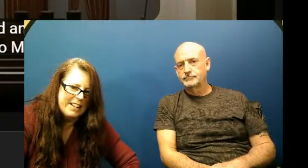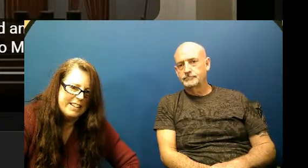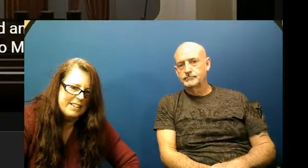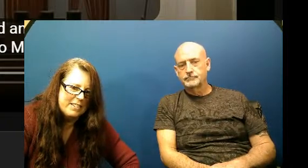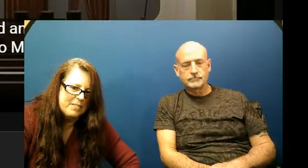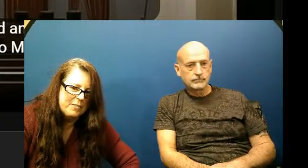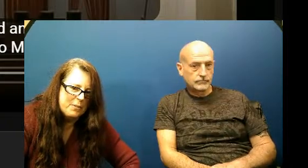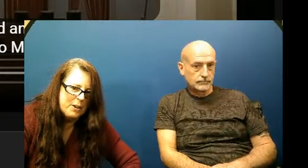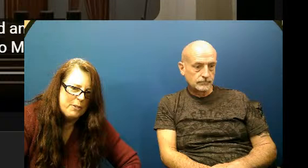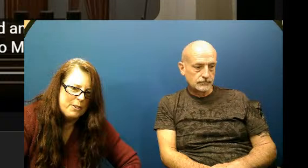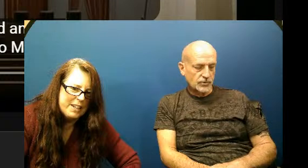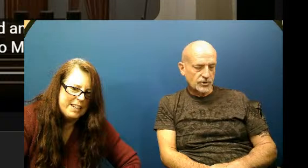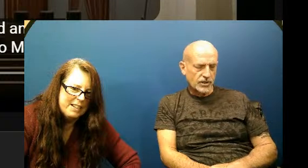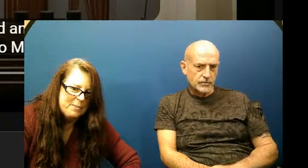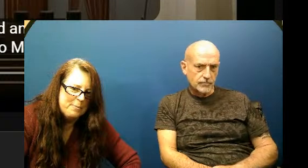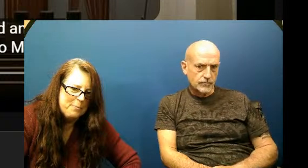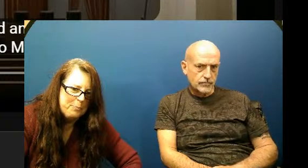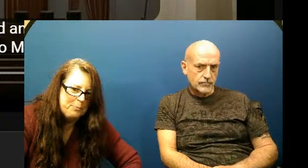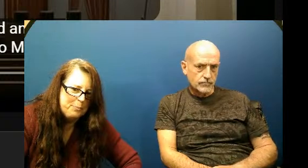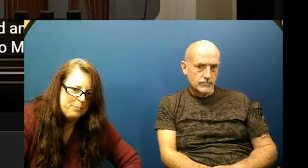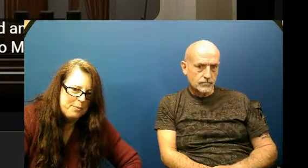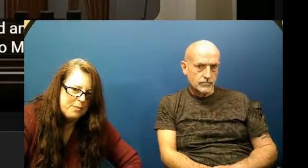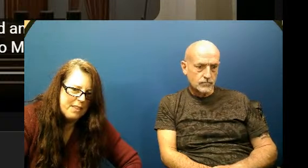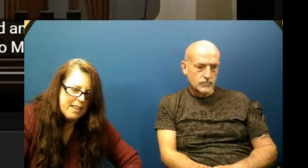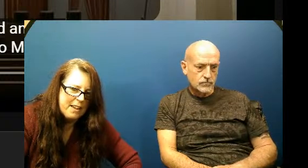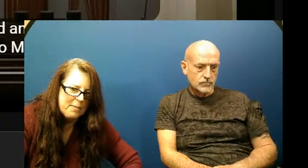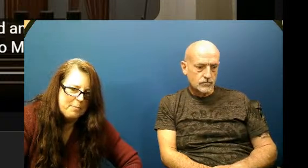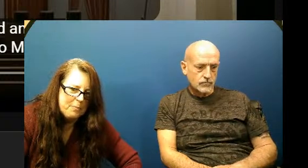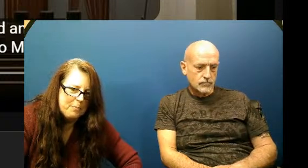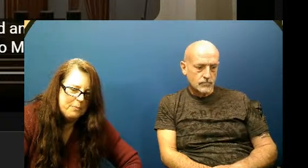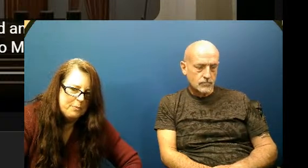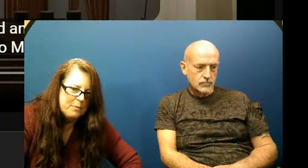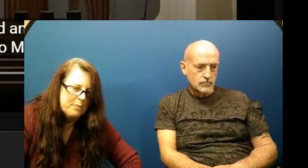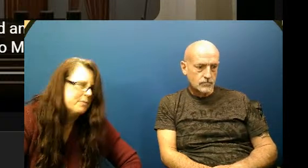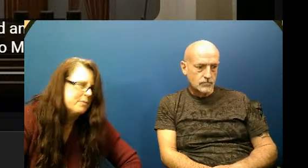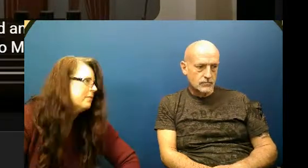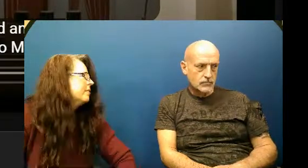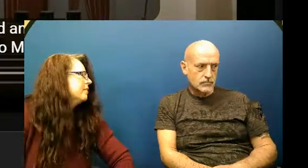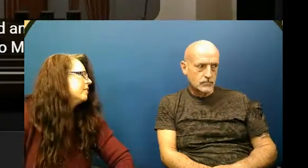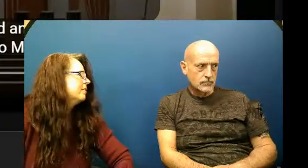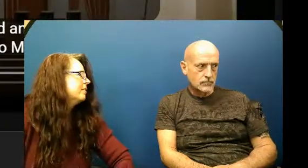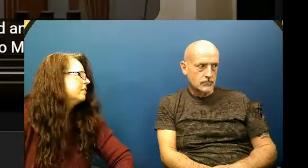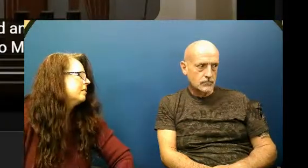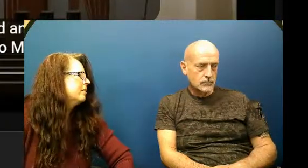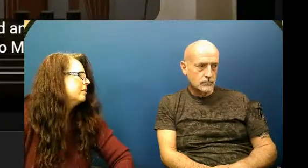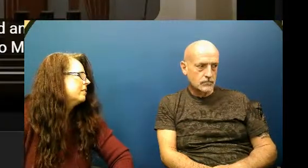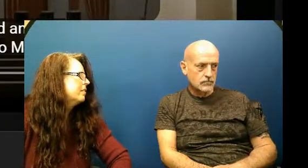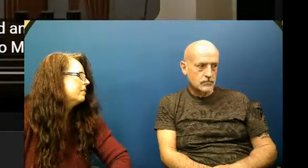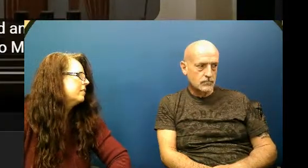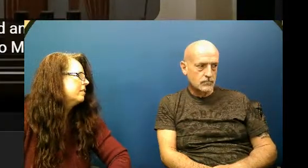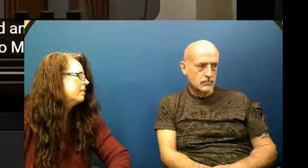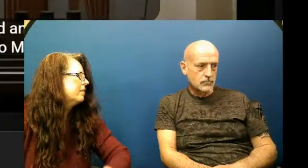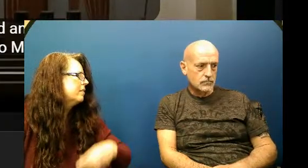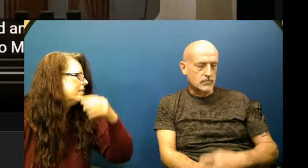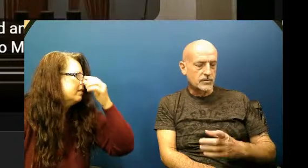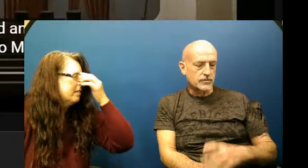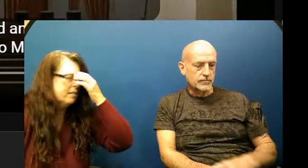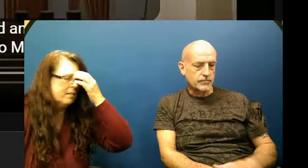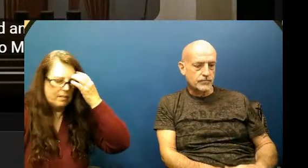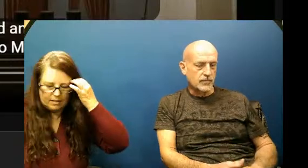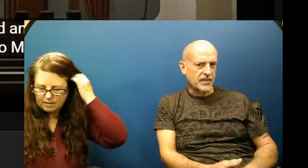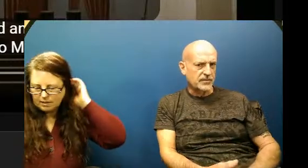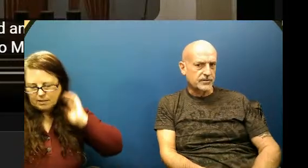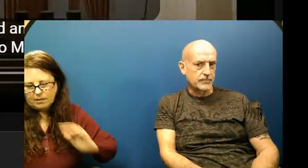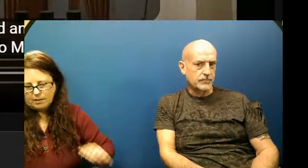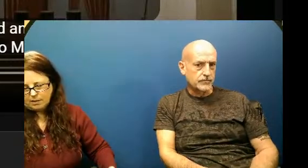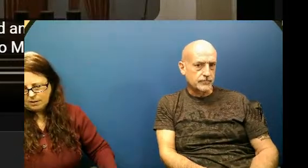little Is that unusual. right? Where were The we? government says that TikTok US has no authority or ability to alter the algorithm